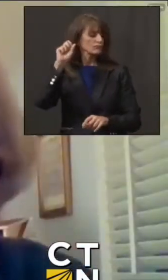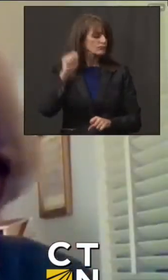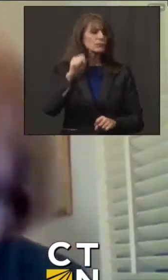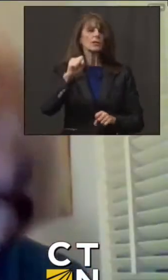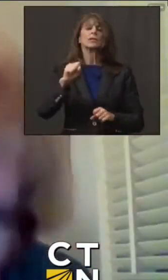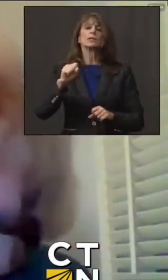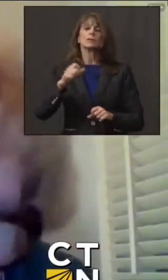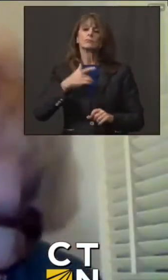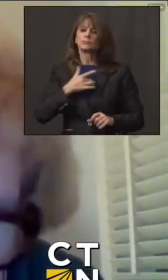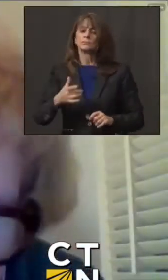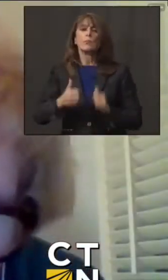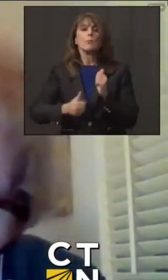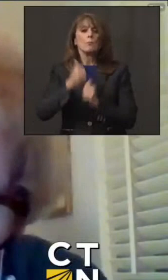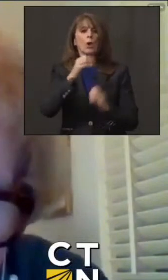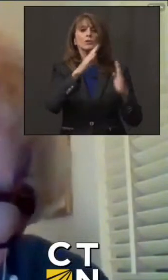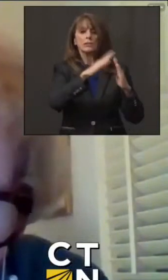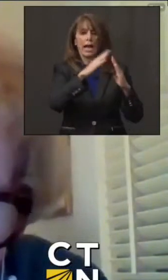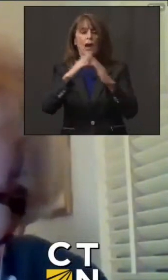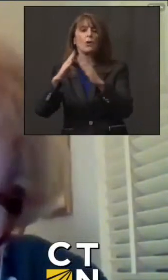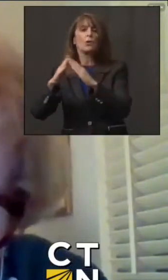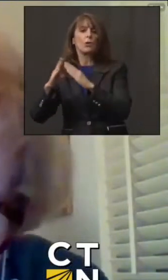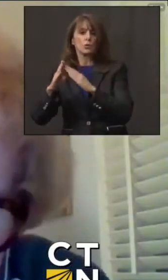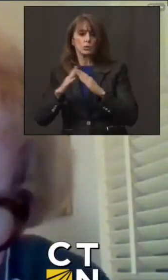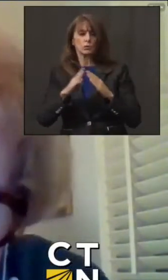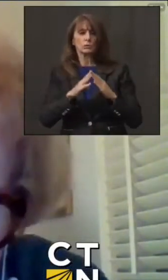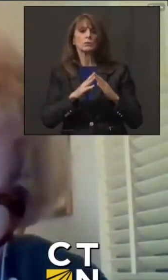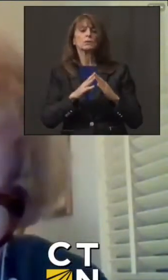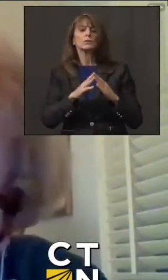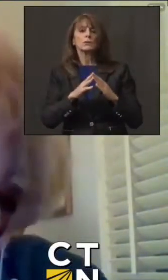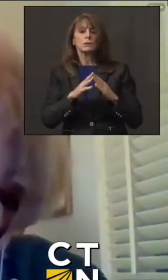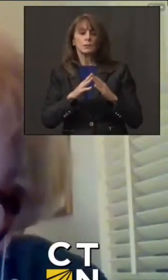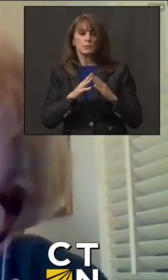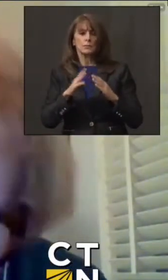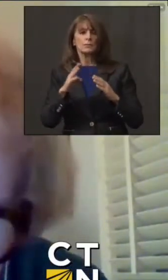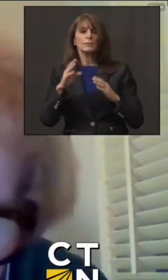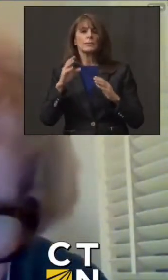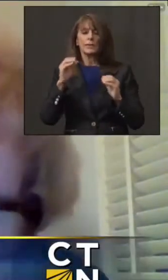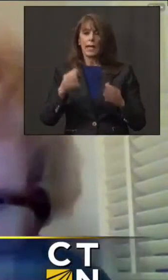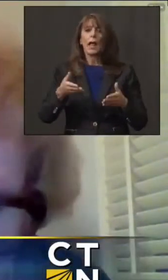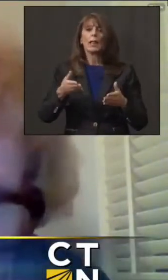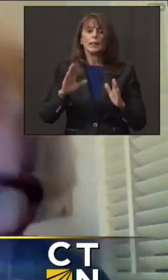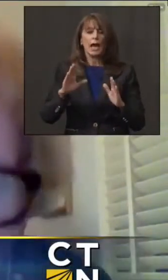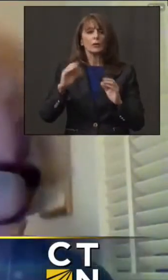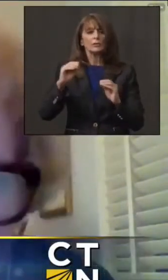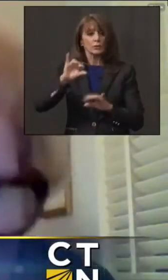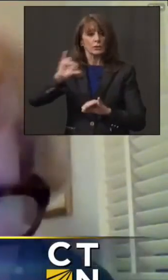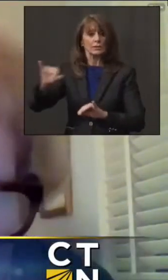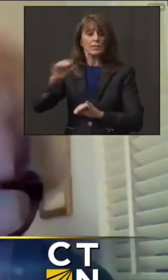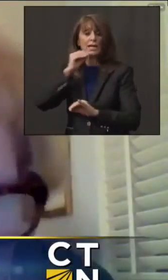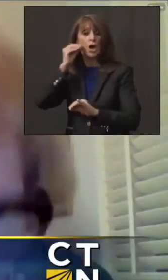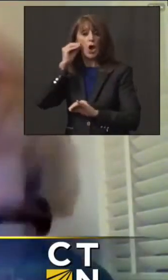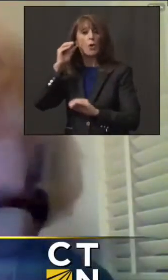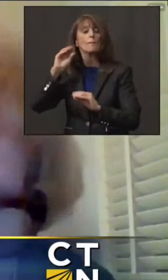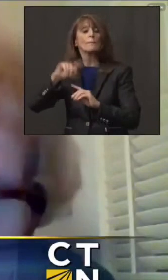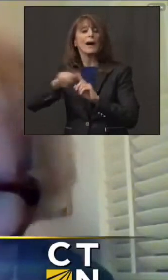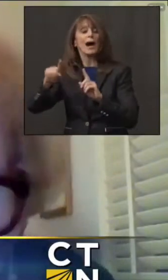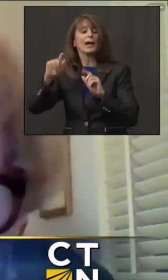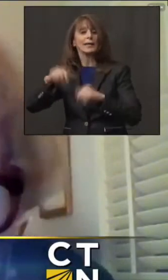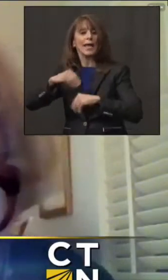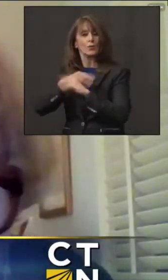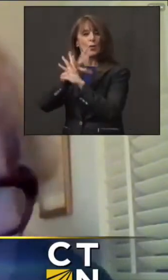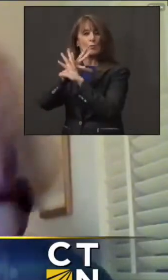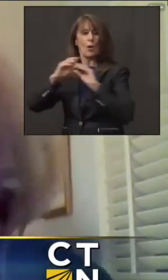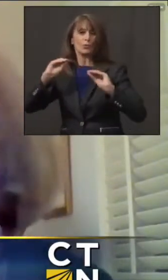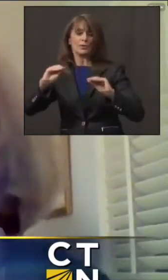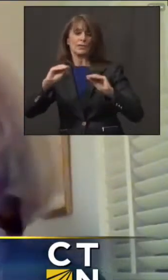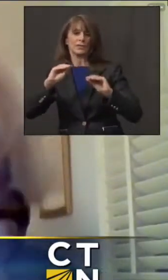in most districts, the districts are allowing them to teach remotely.